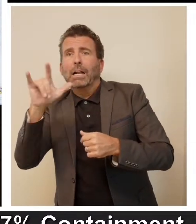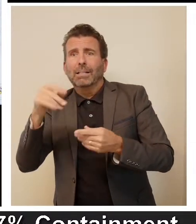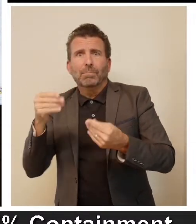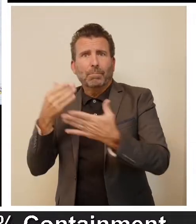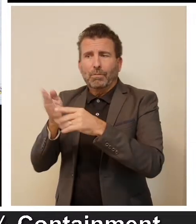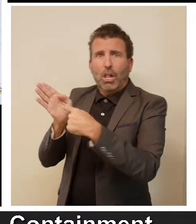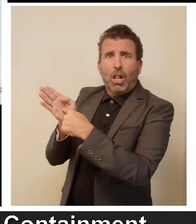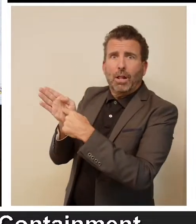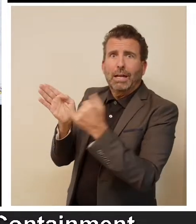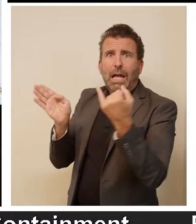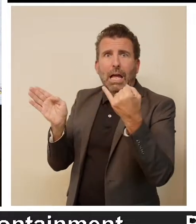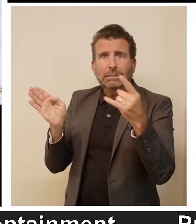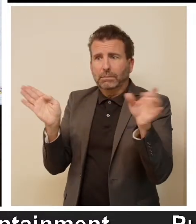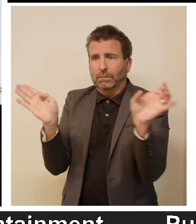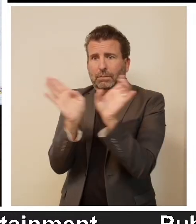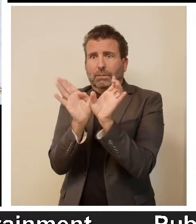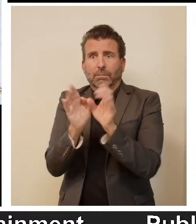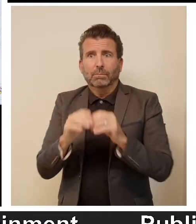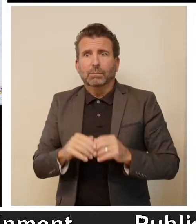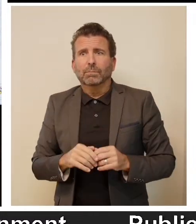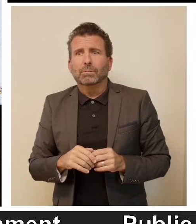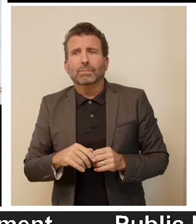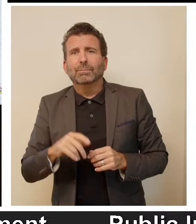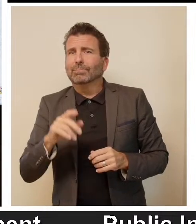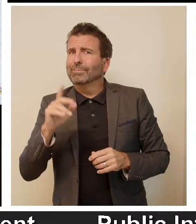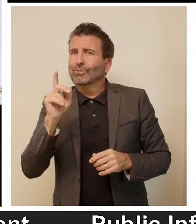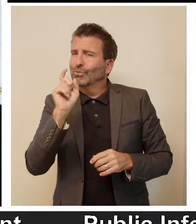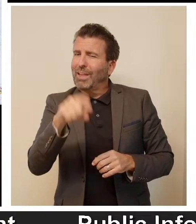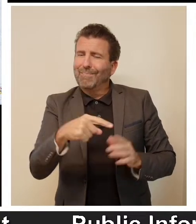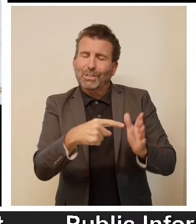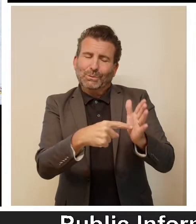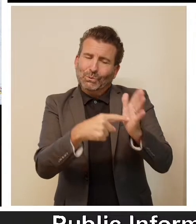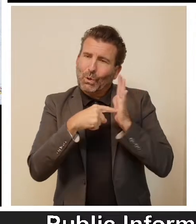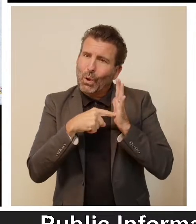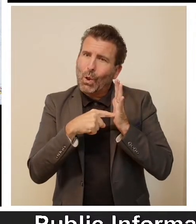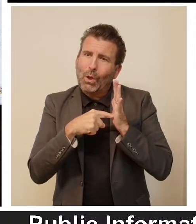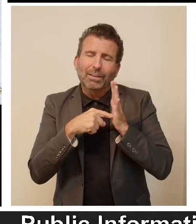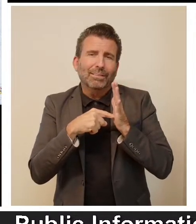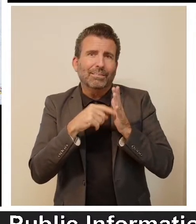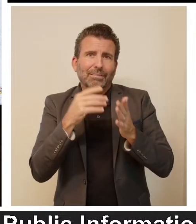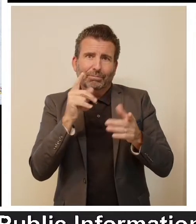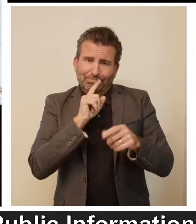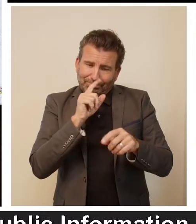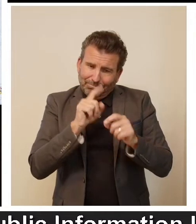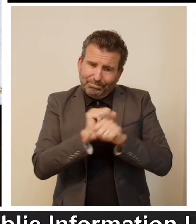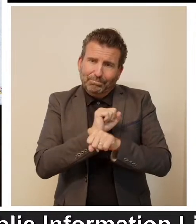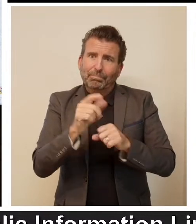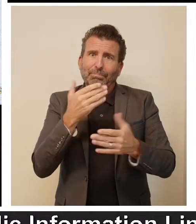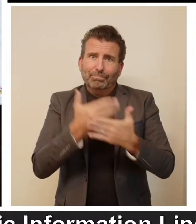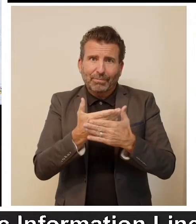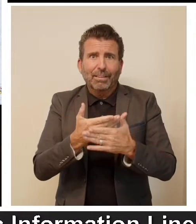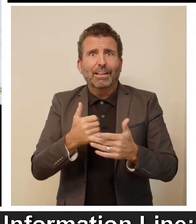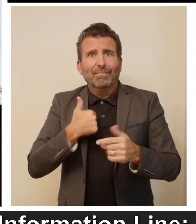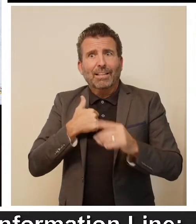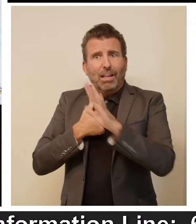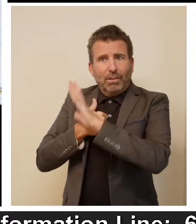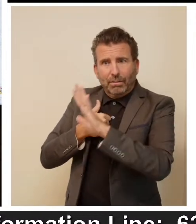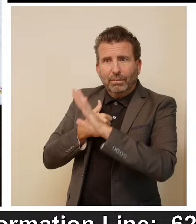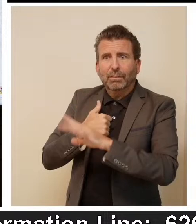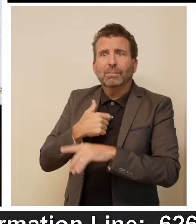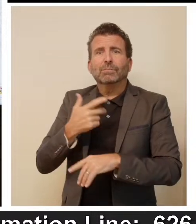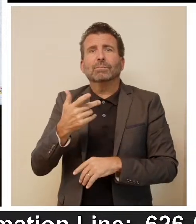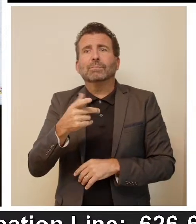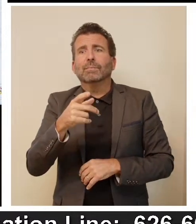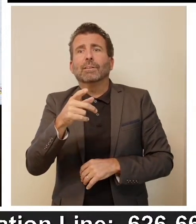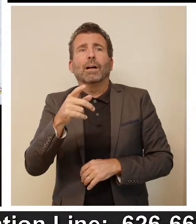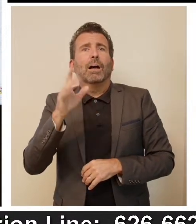now. At this time, we're asking if you do show up for the soft closures, where only residents can just